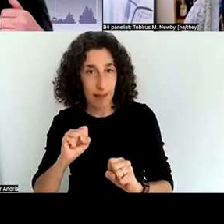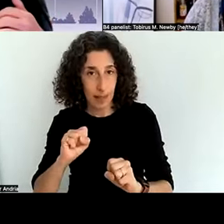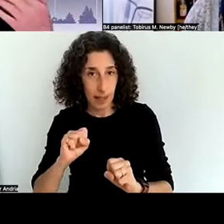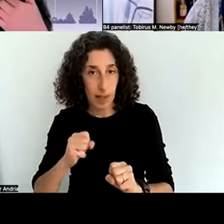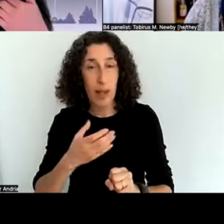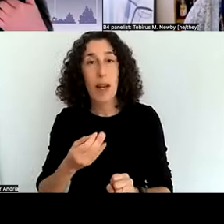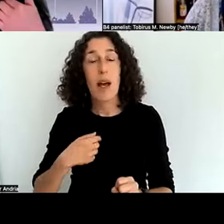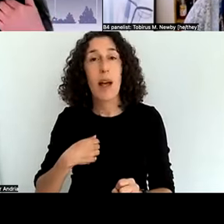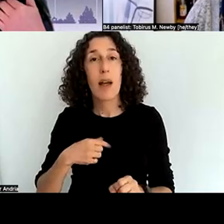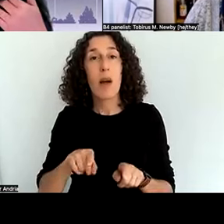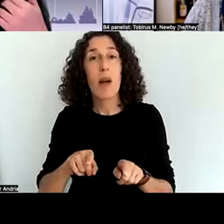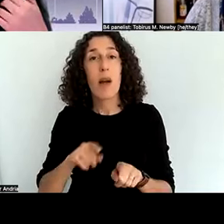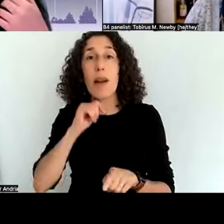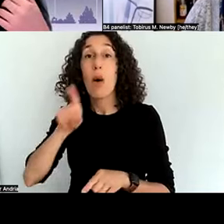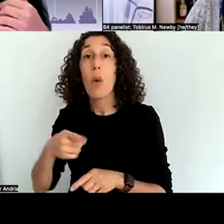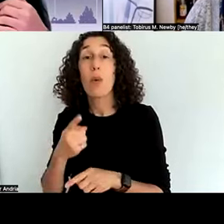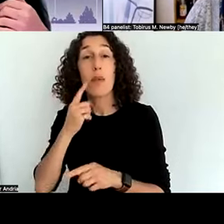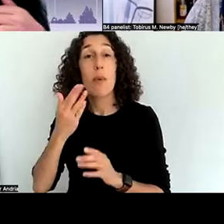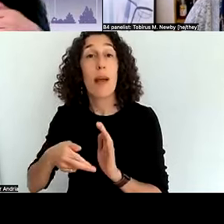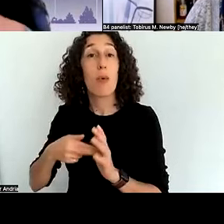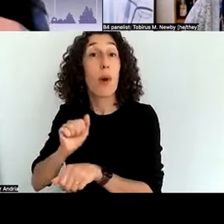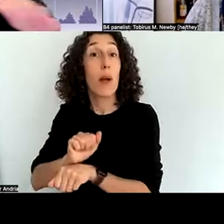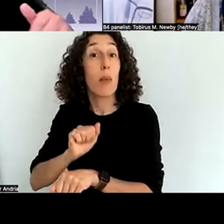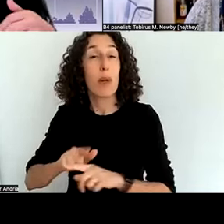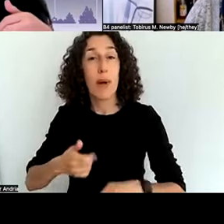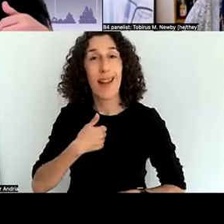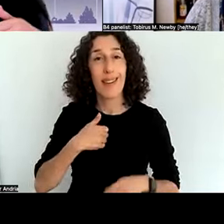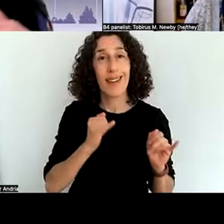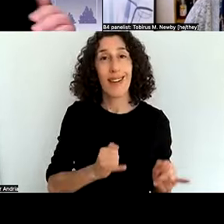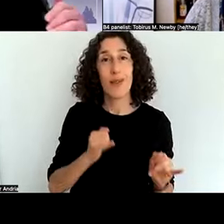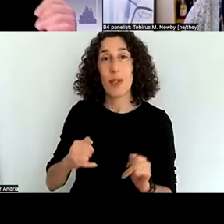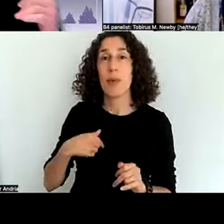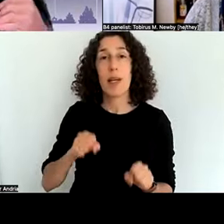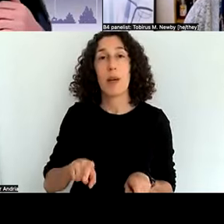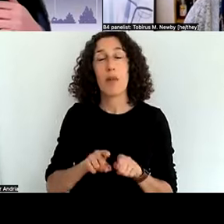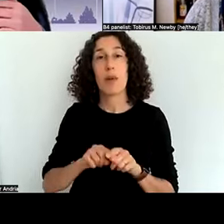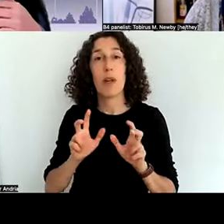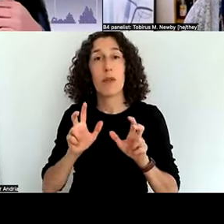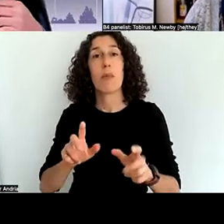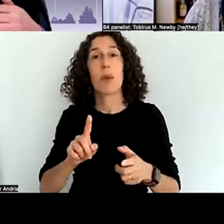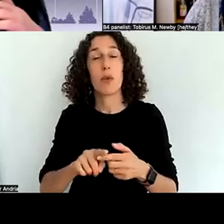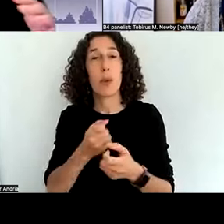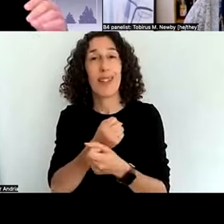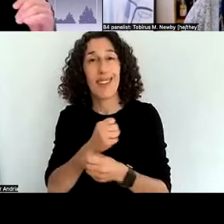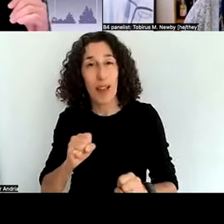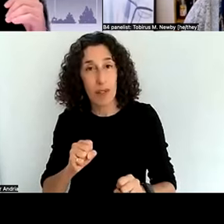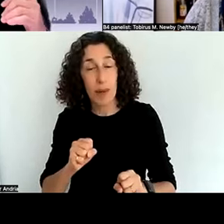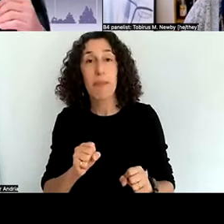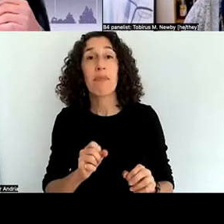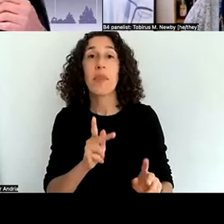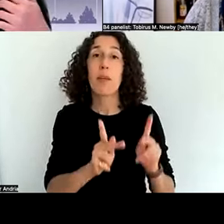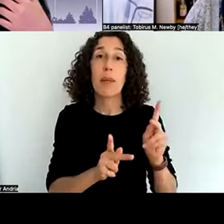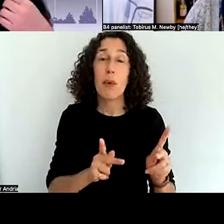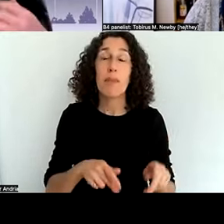of myself, and also maybe safety of others in my circle, whether that's sharing information